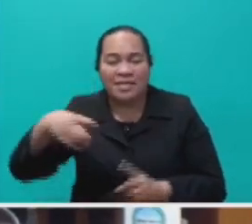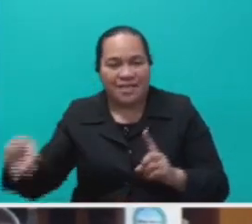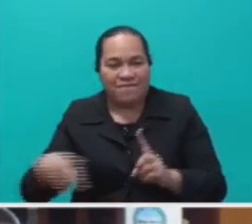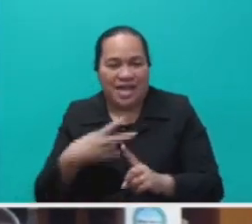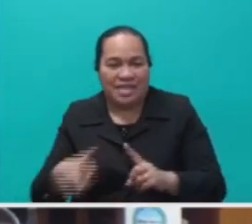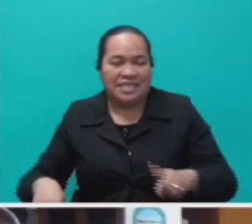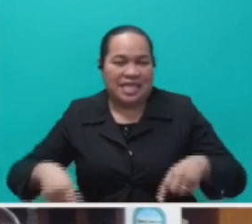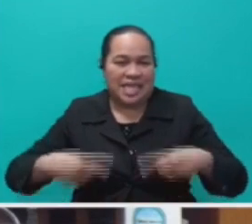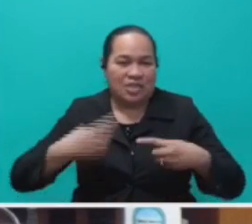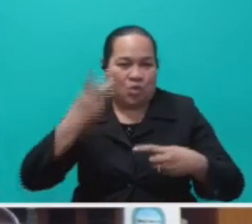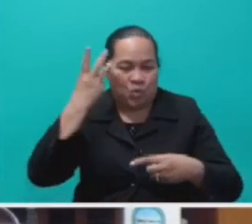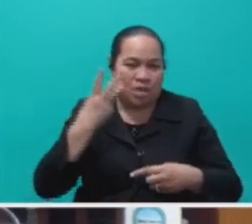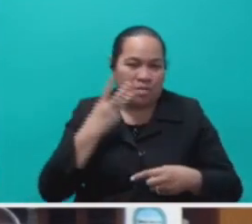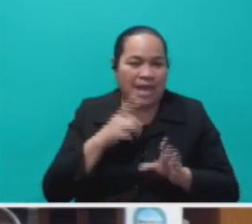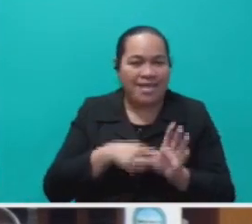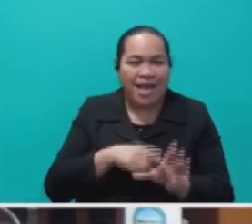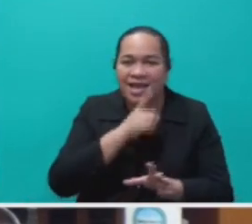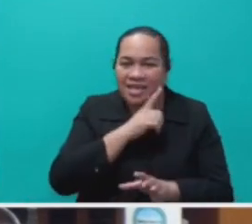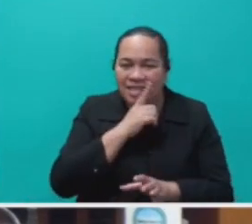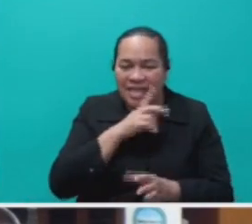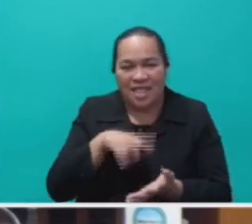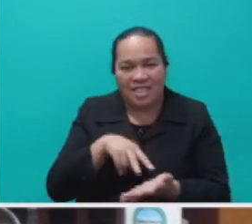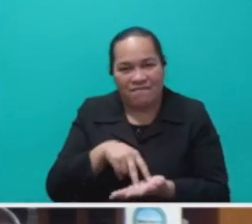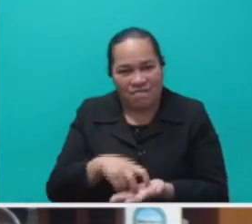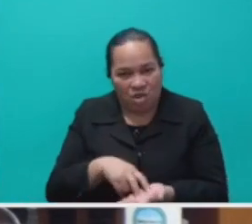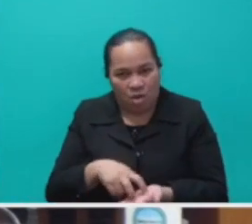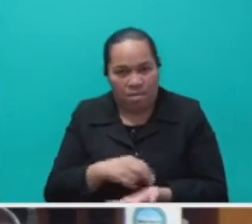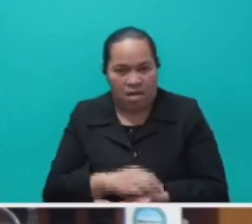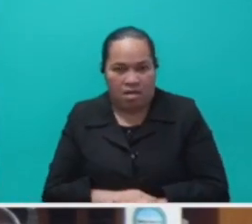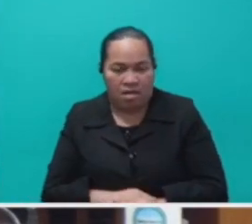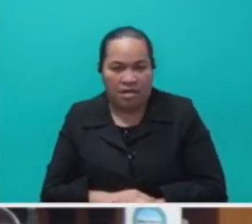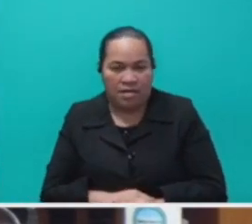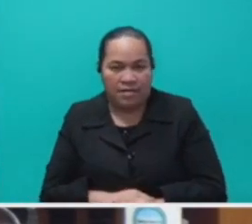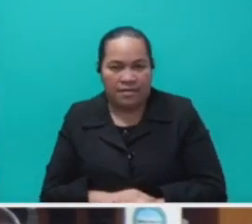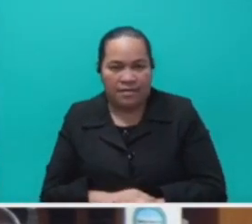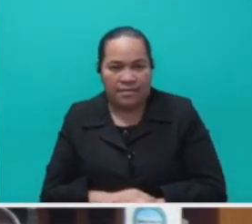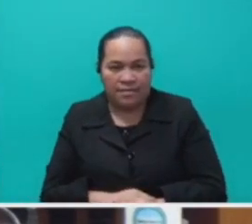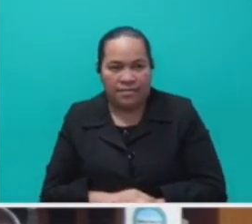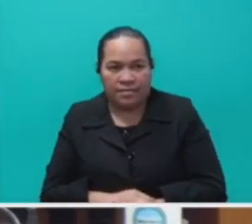against women, young girls, and the vulnerable of our society.